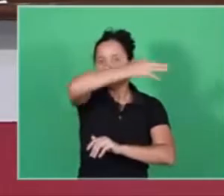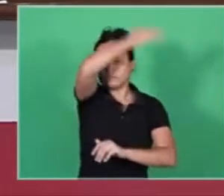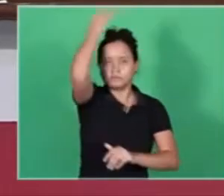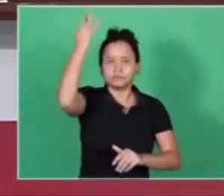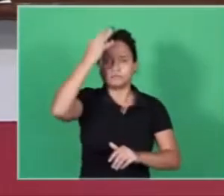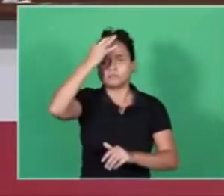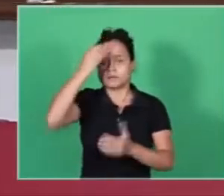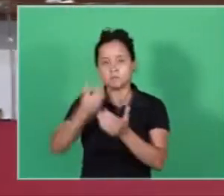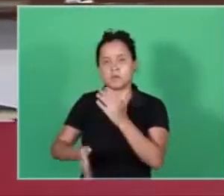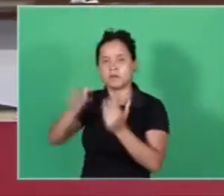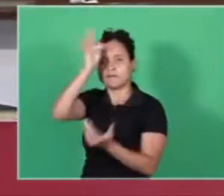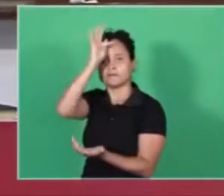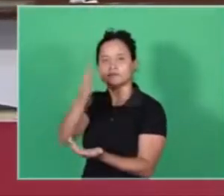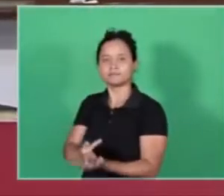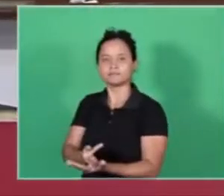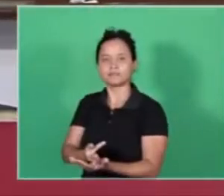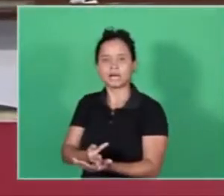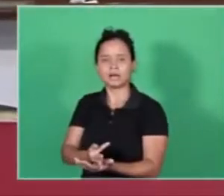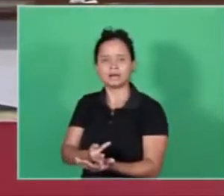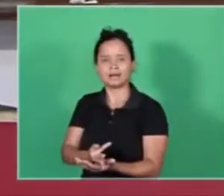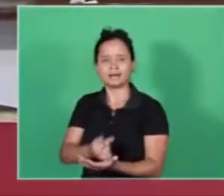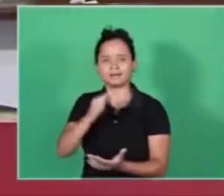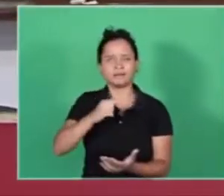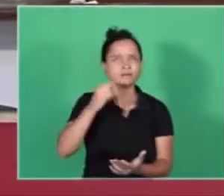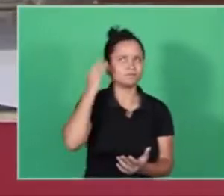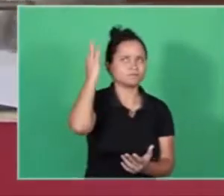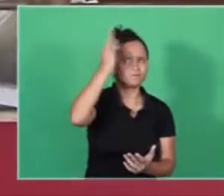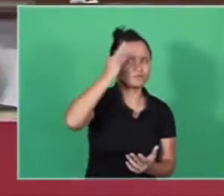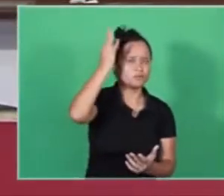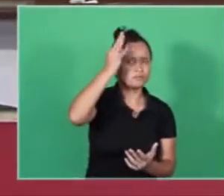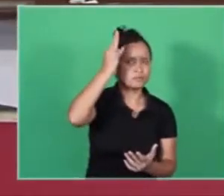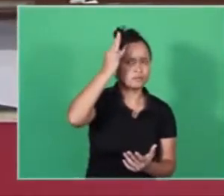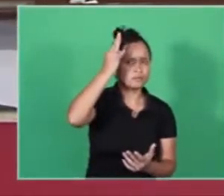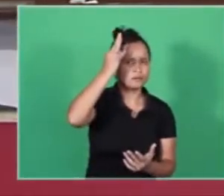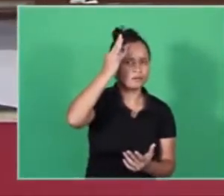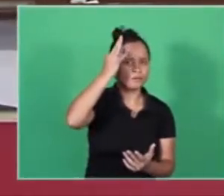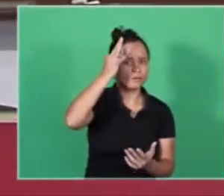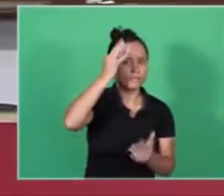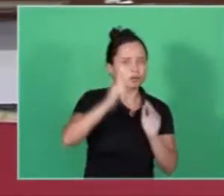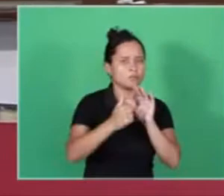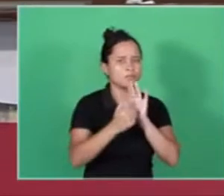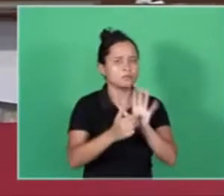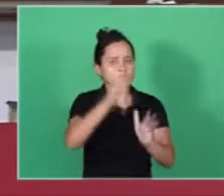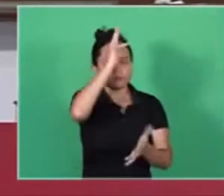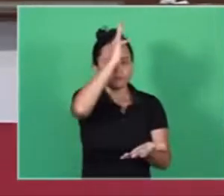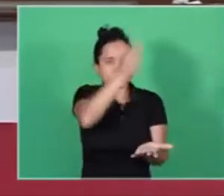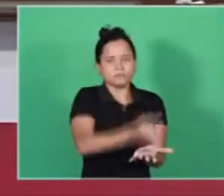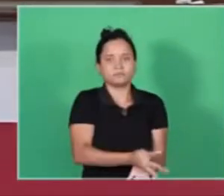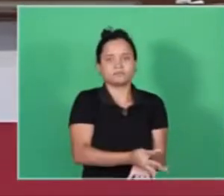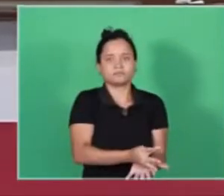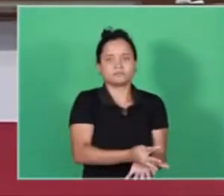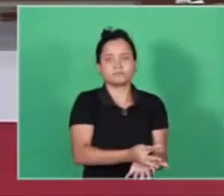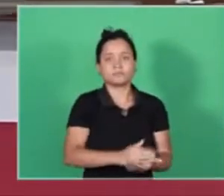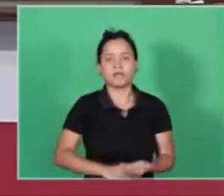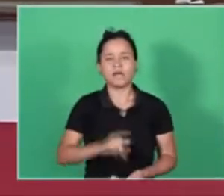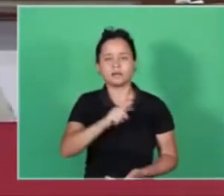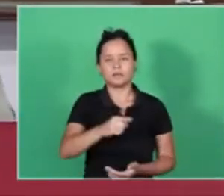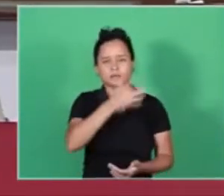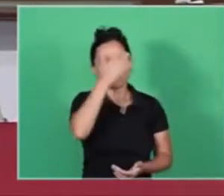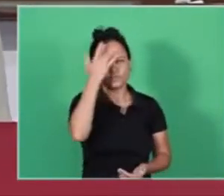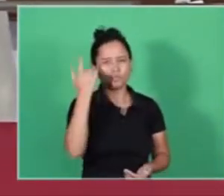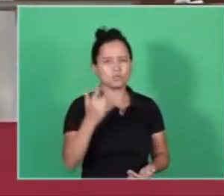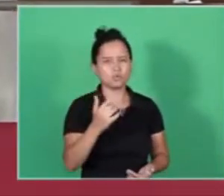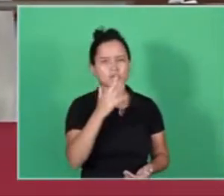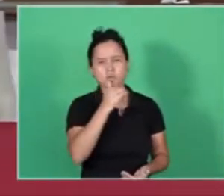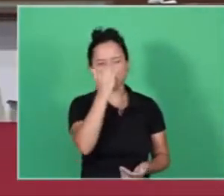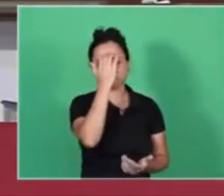takes philosophy to define faith. He gets it by his head. He takes the individual that never